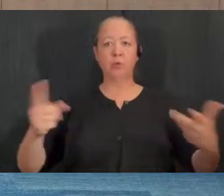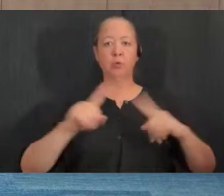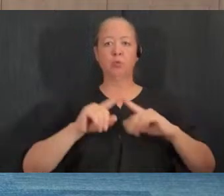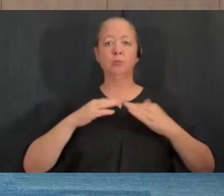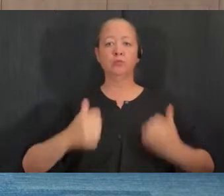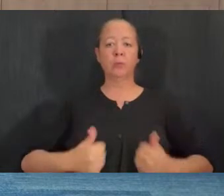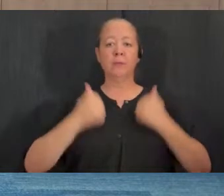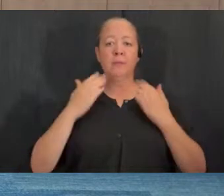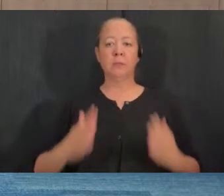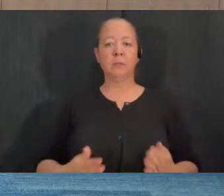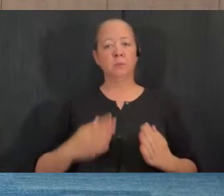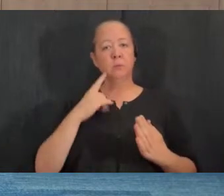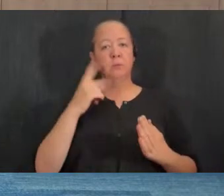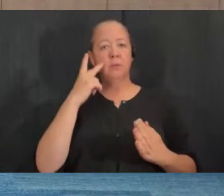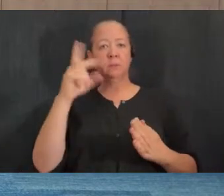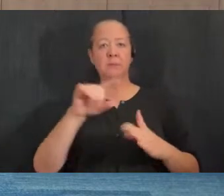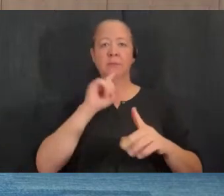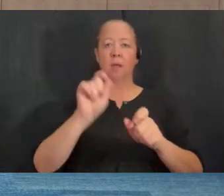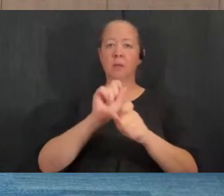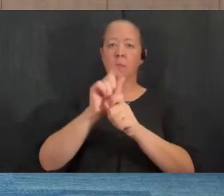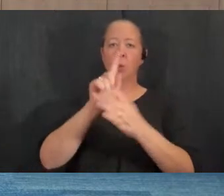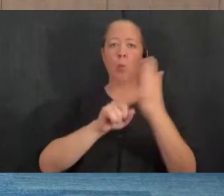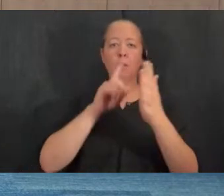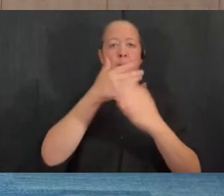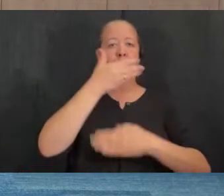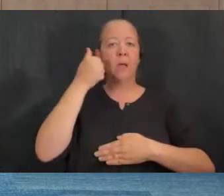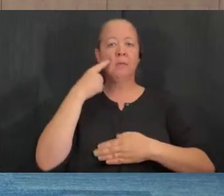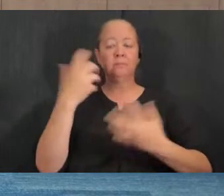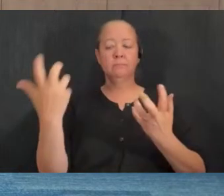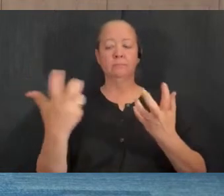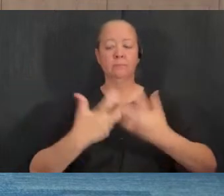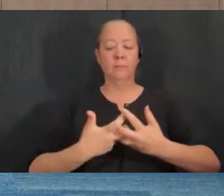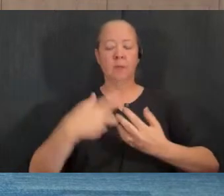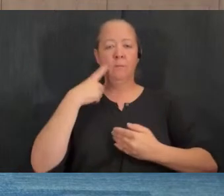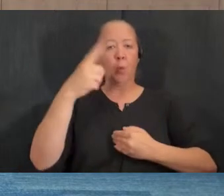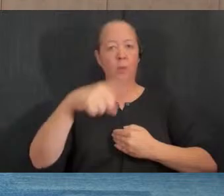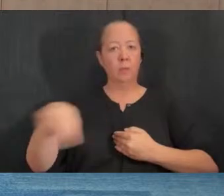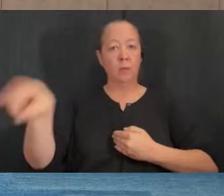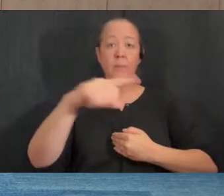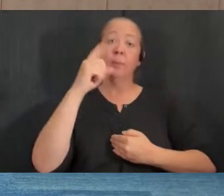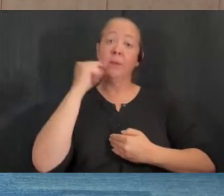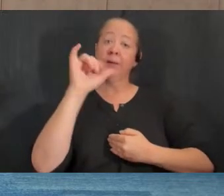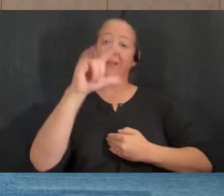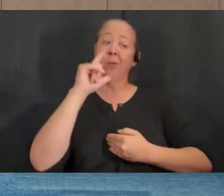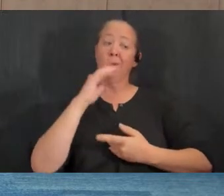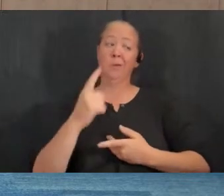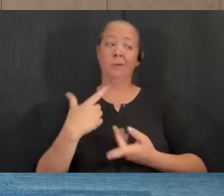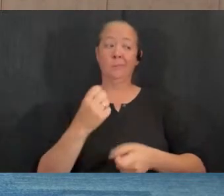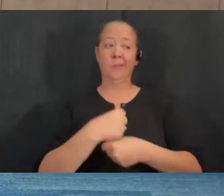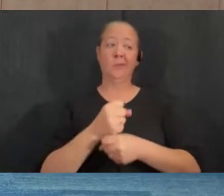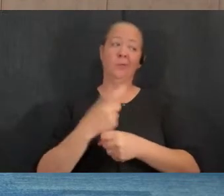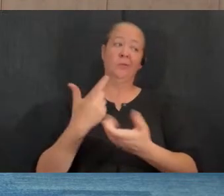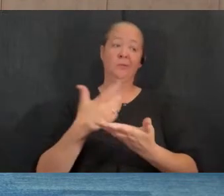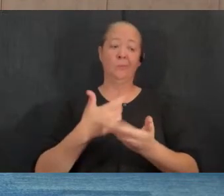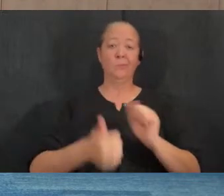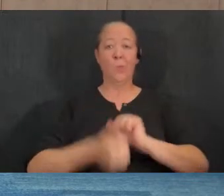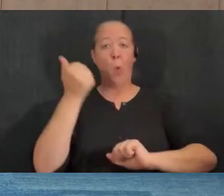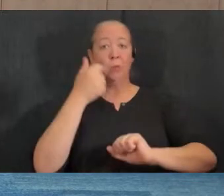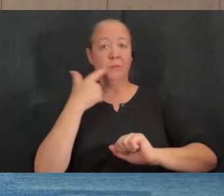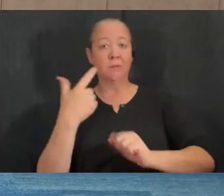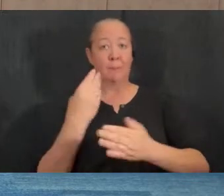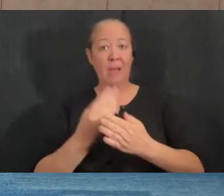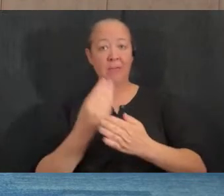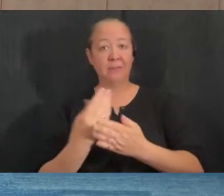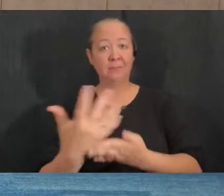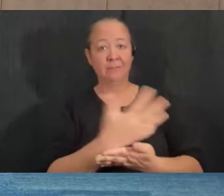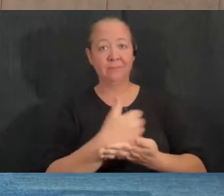exactly what can best fit for them, because ultimately that's going to make you the most money. I know you're in the business of doing that, but I look forward to working